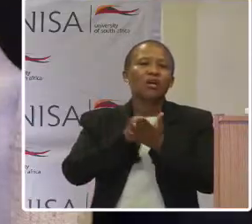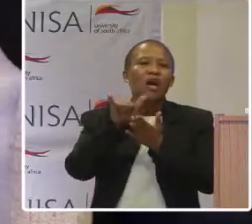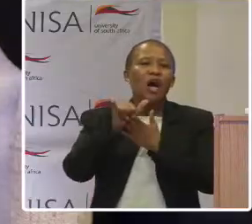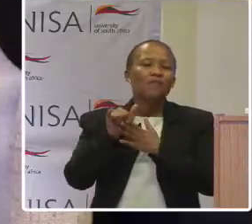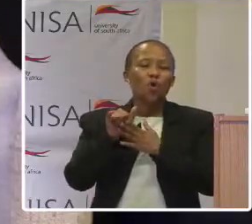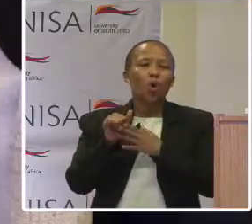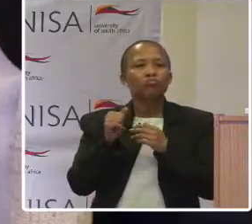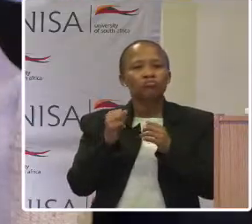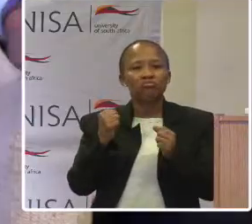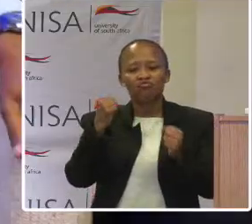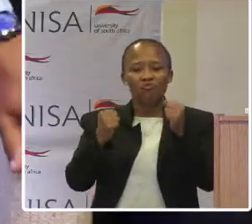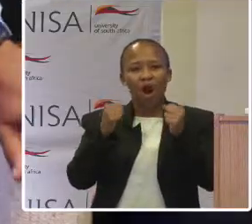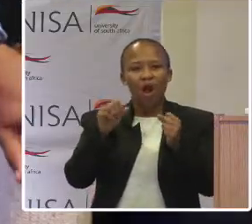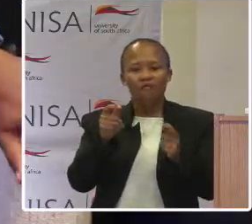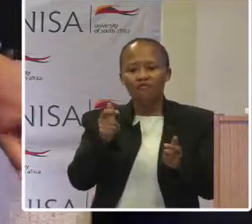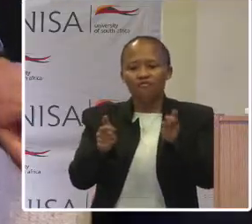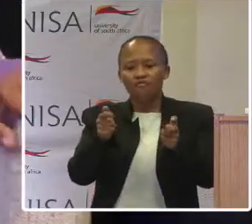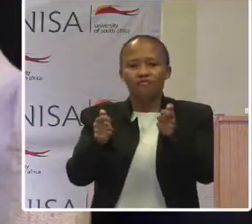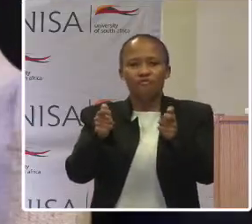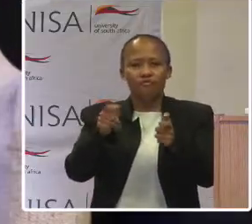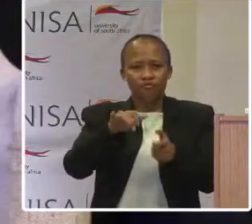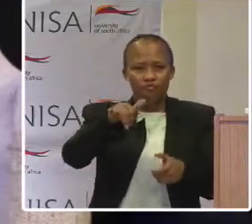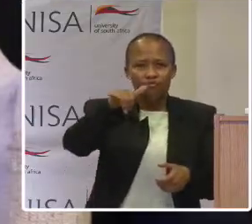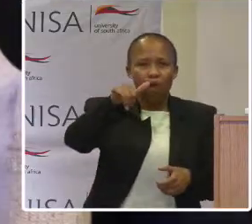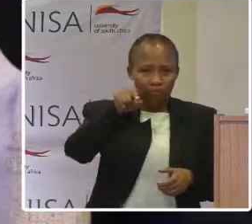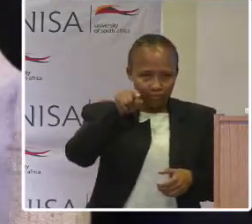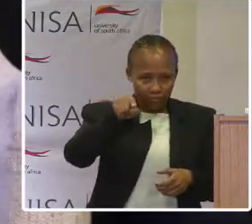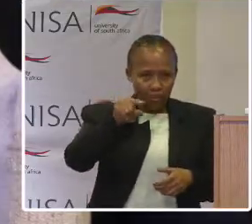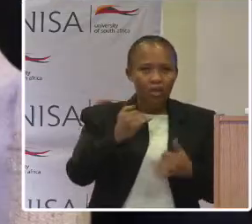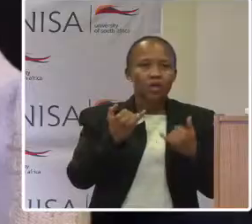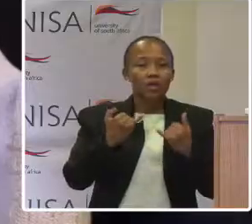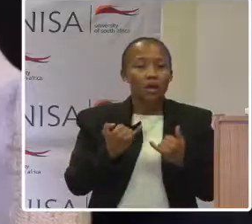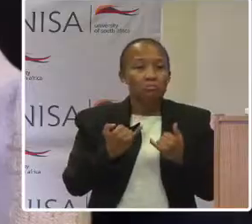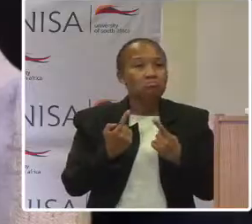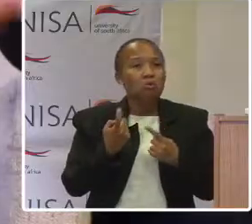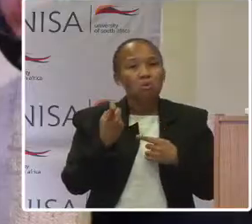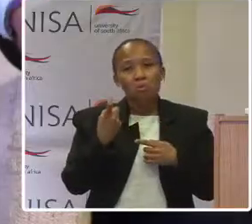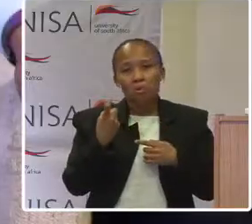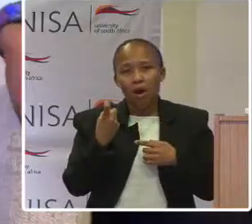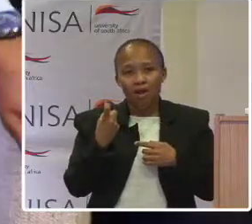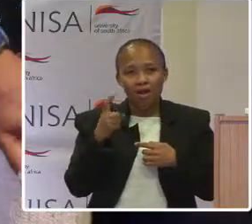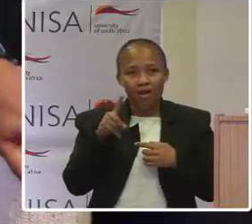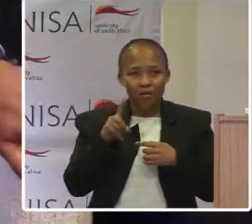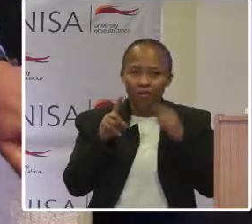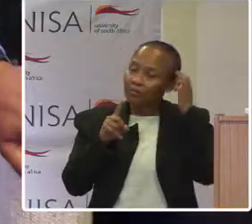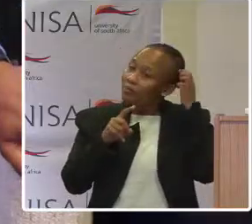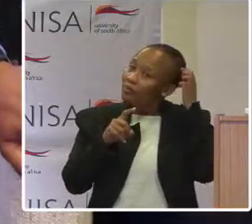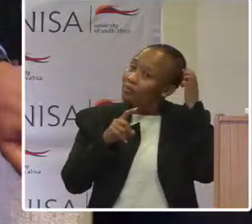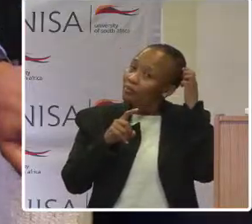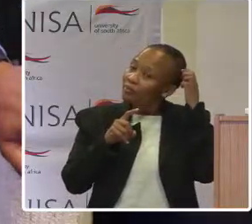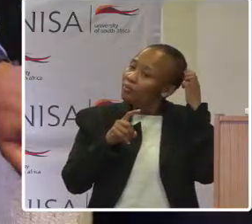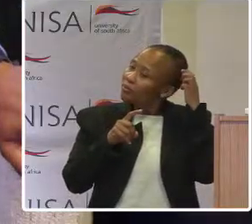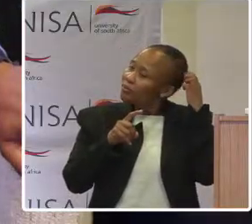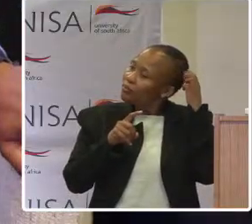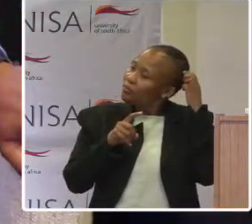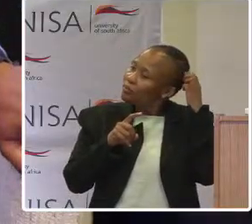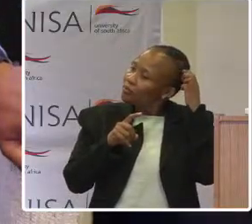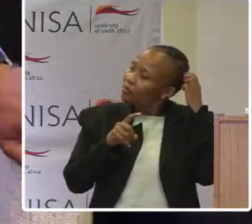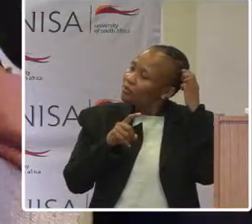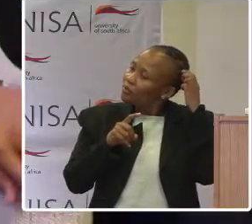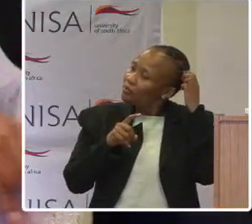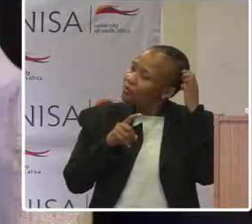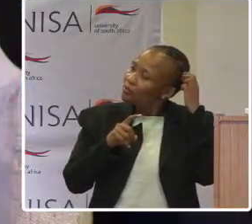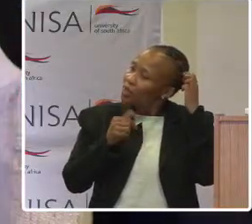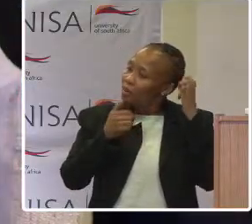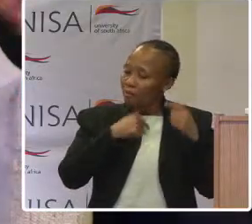job requirement, one of the solutions that we had in the country, and it breaks my heart to say this